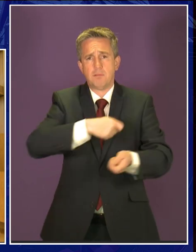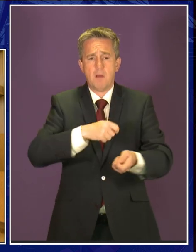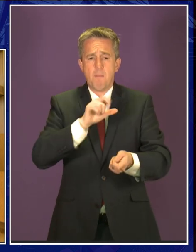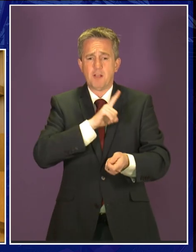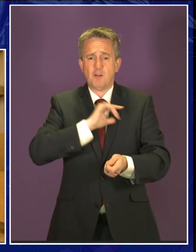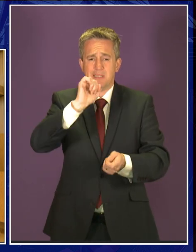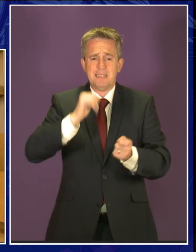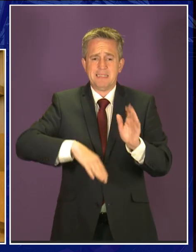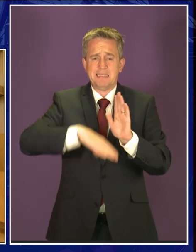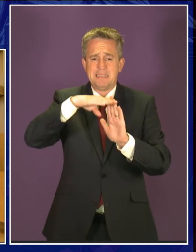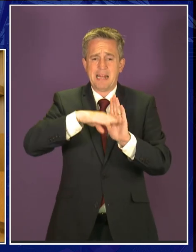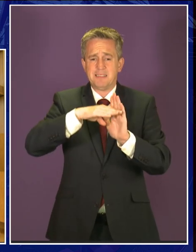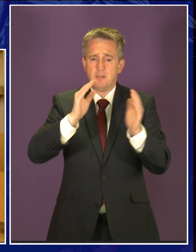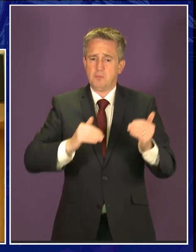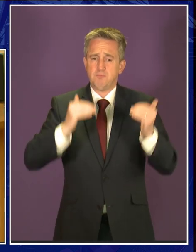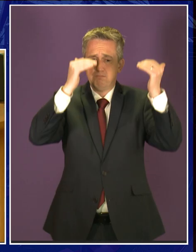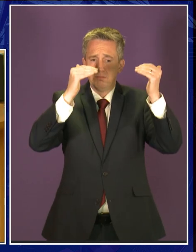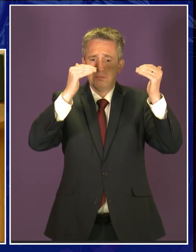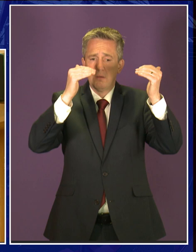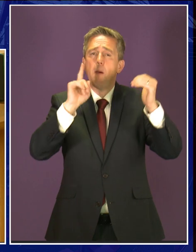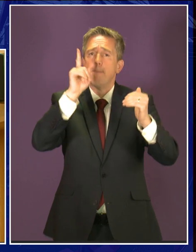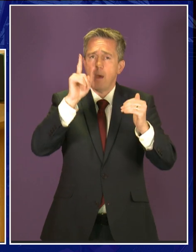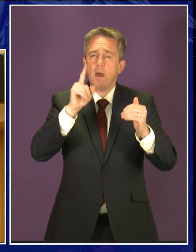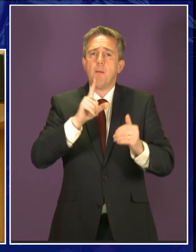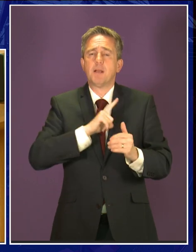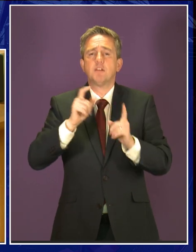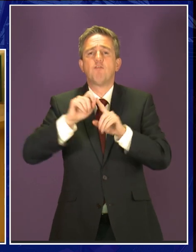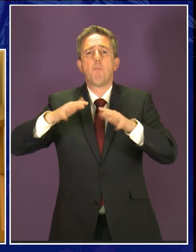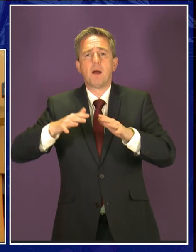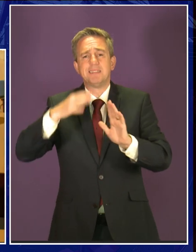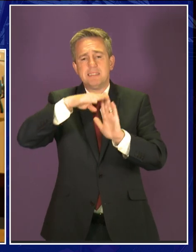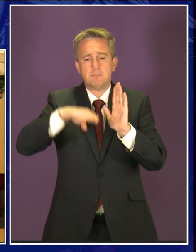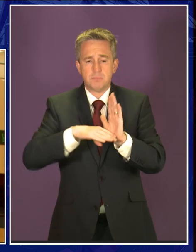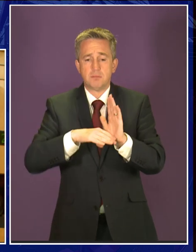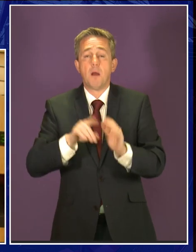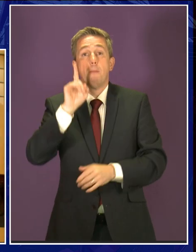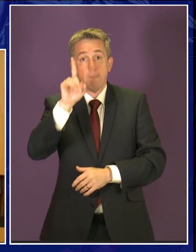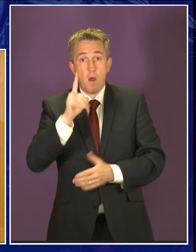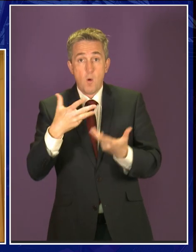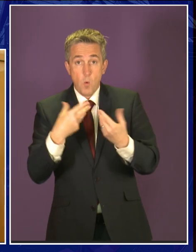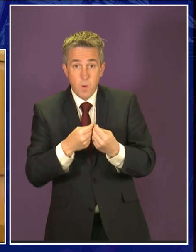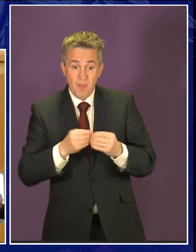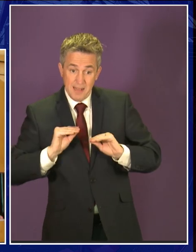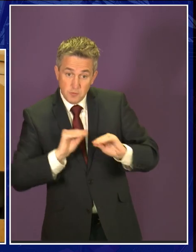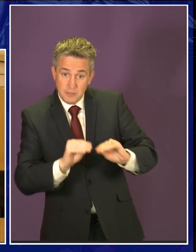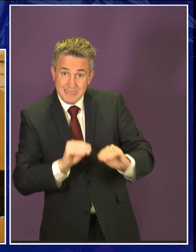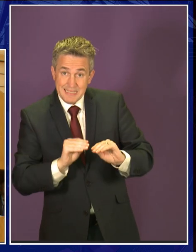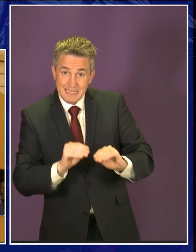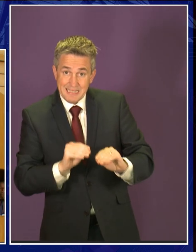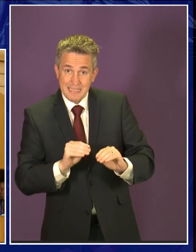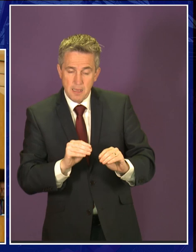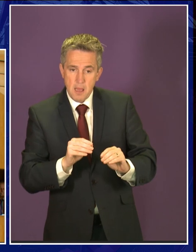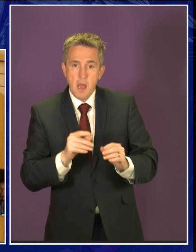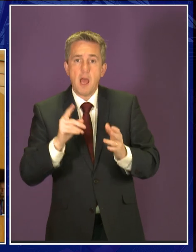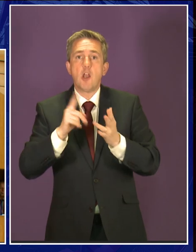here. And to his mind, his standard was there. With personalized treatment, an occupational therapist looking at